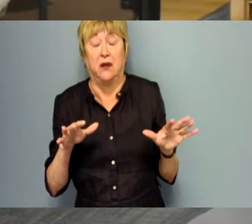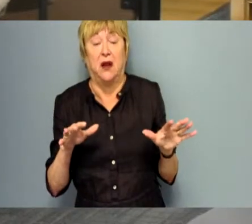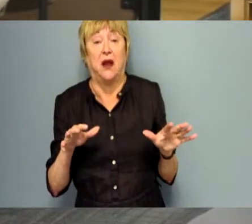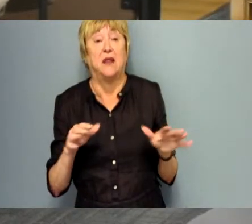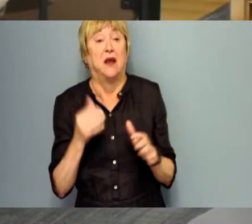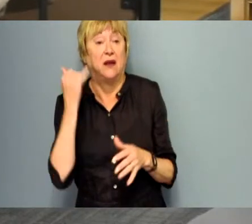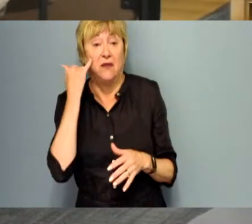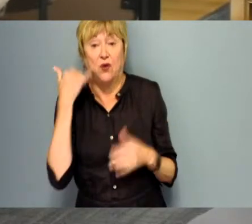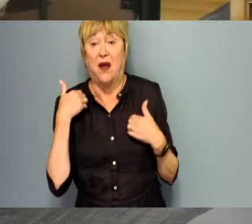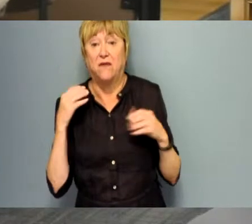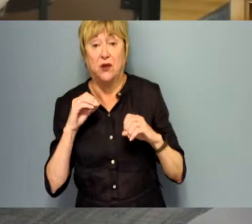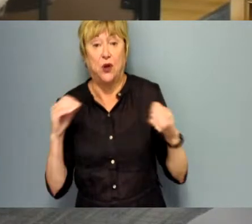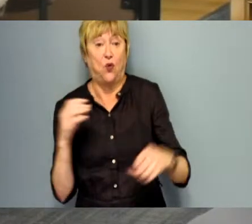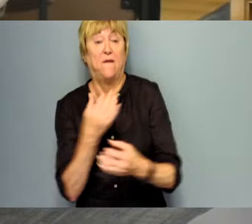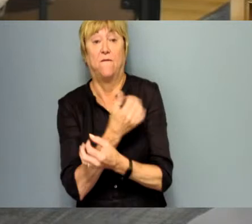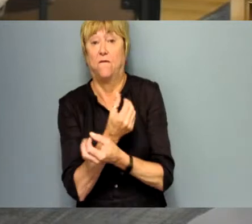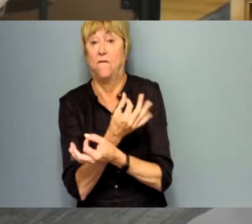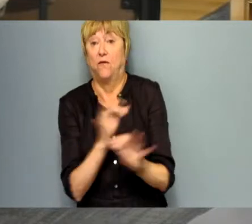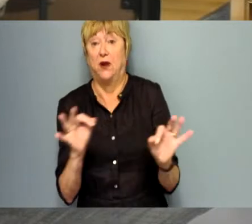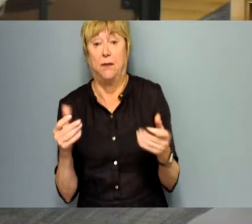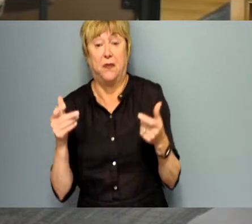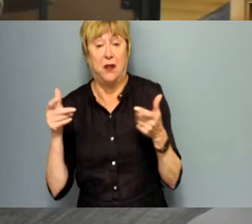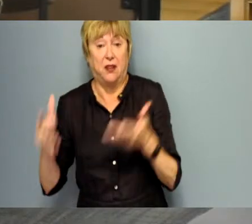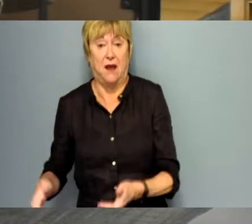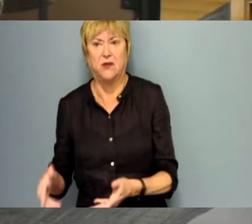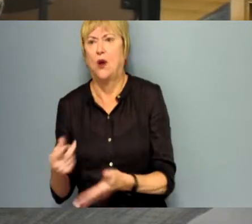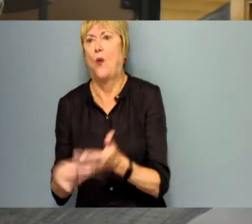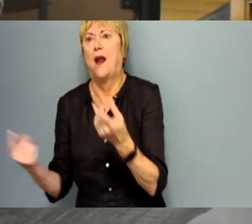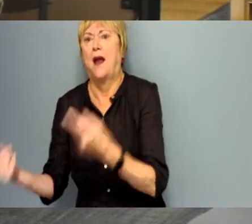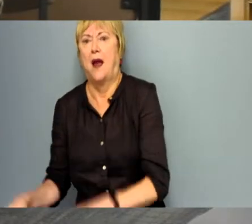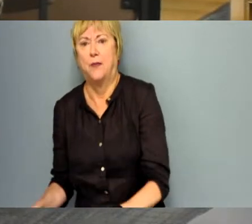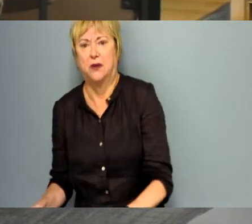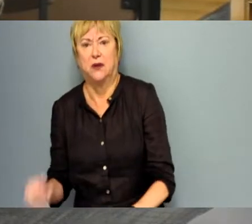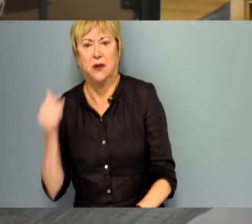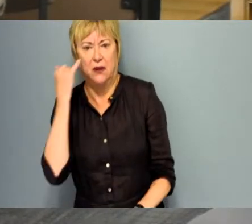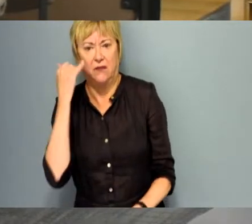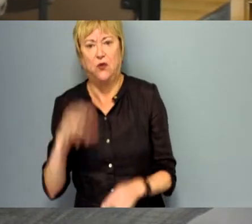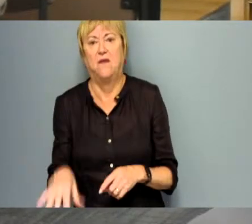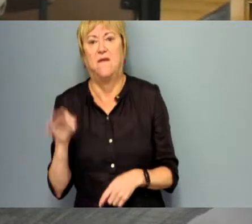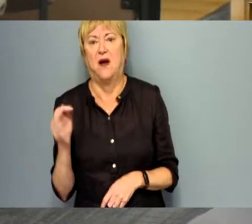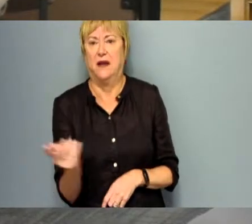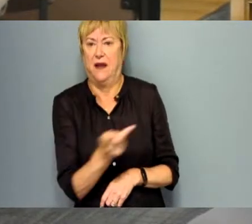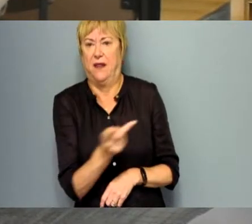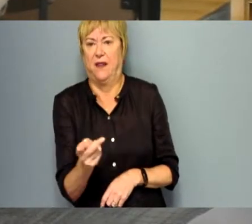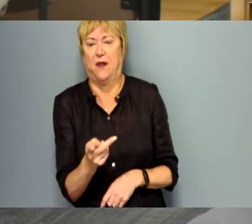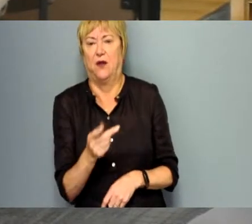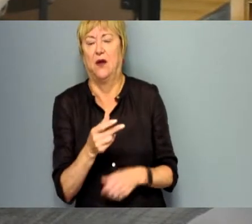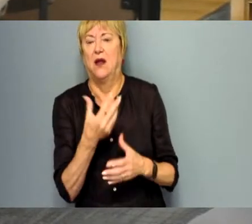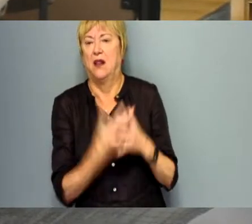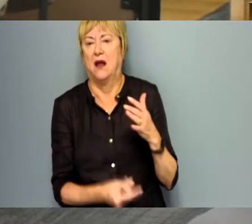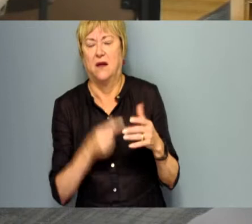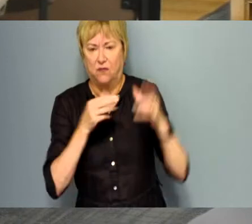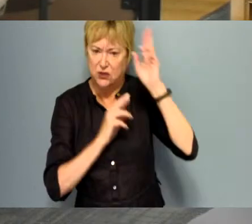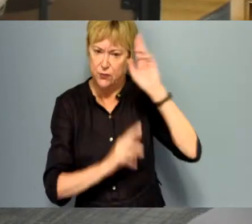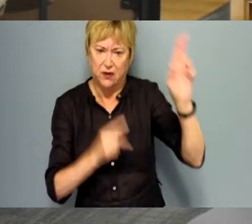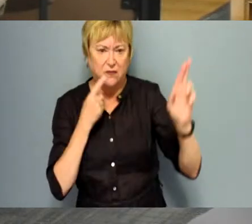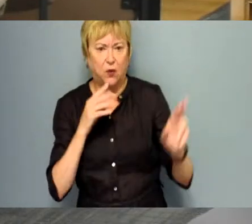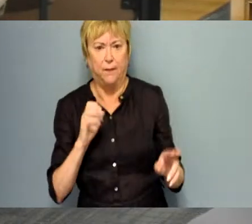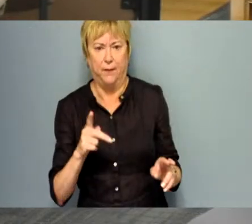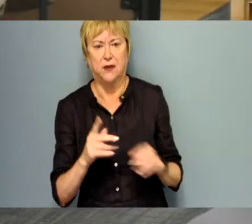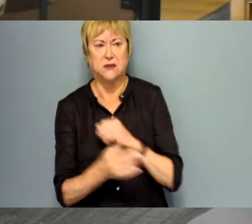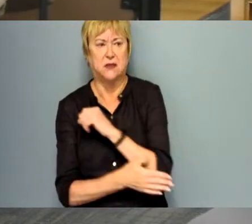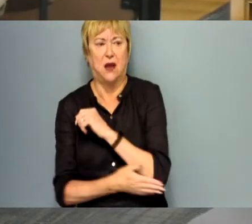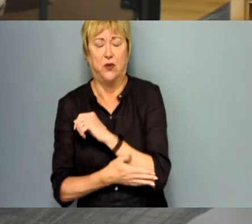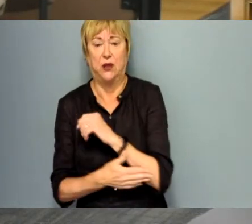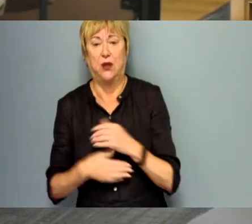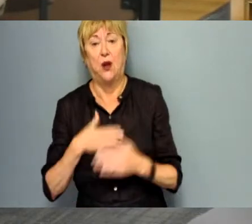when you have absolutely no freedom left. If you find Mr. Harvey and Diane's total lack of respect for the people of Bucks County amusing, you